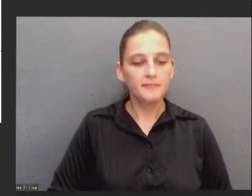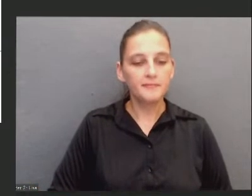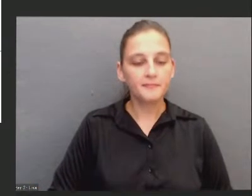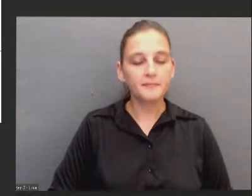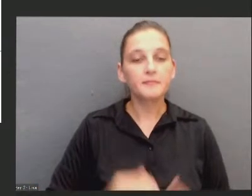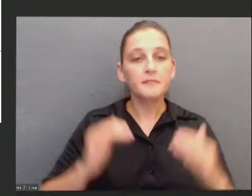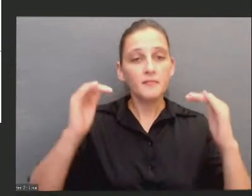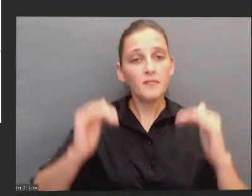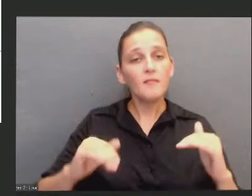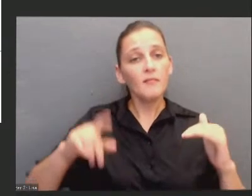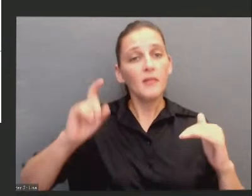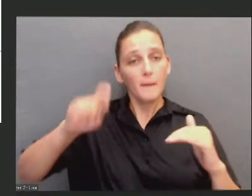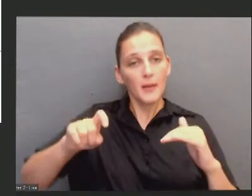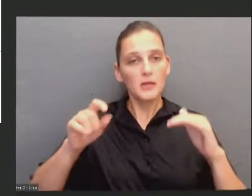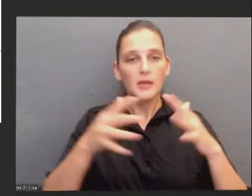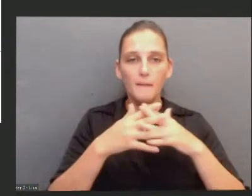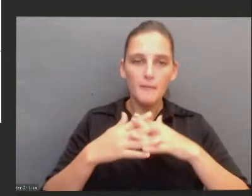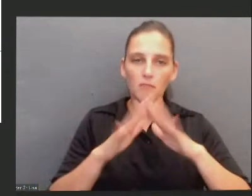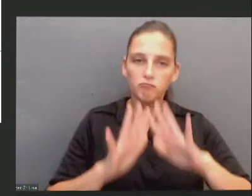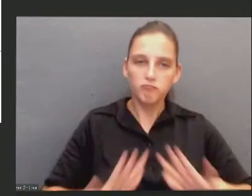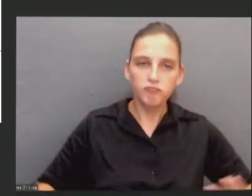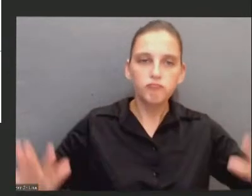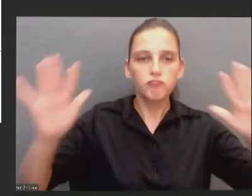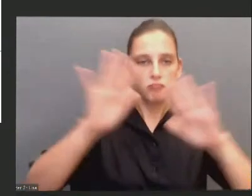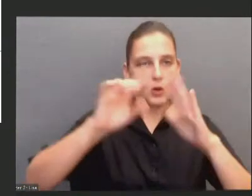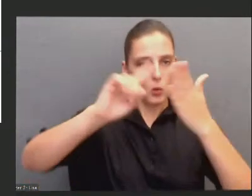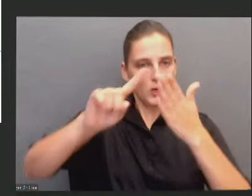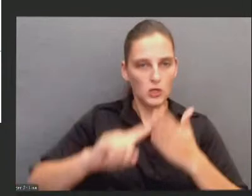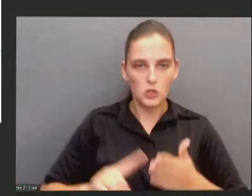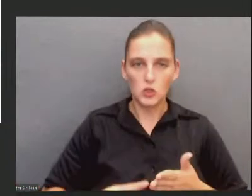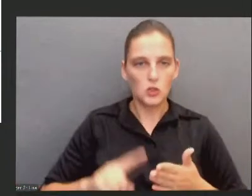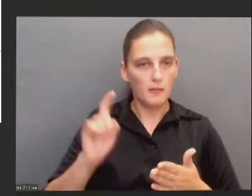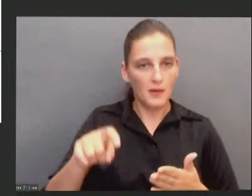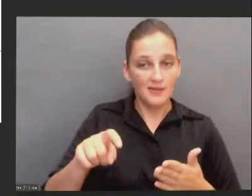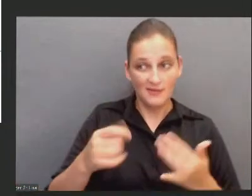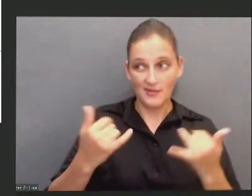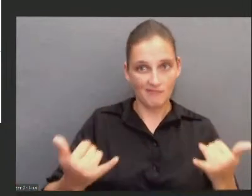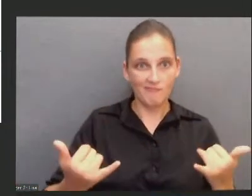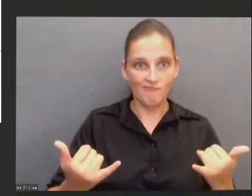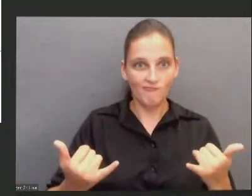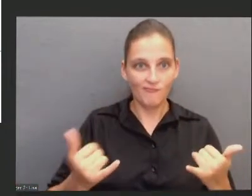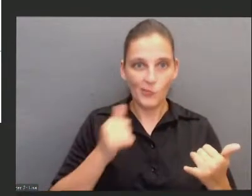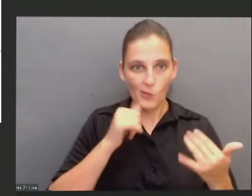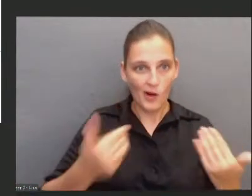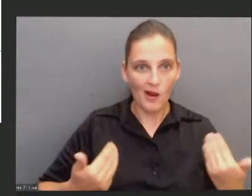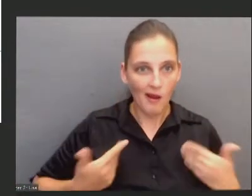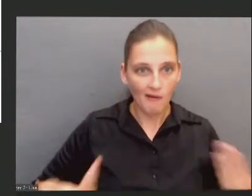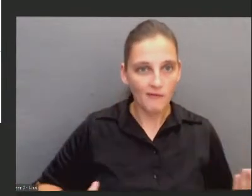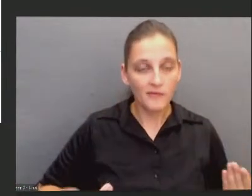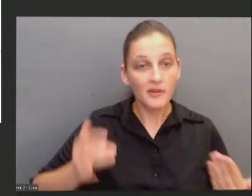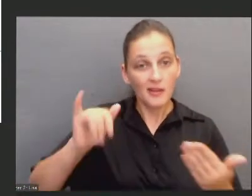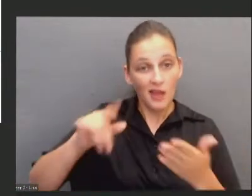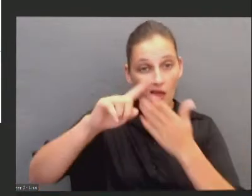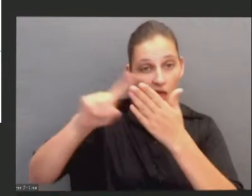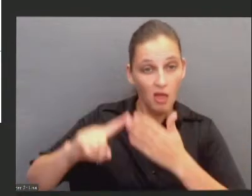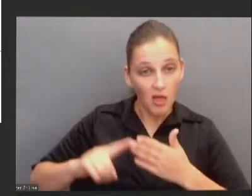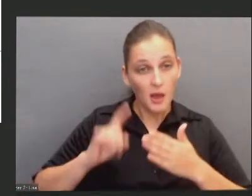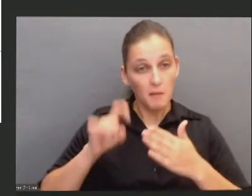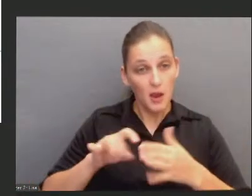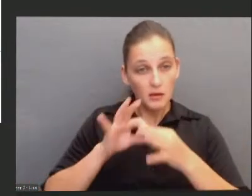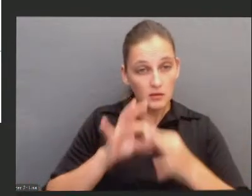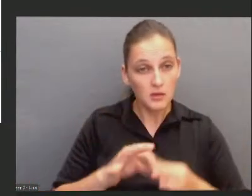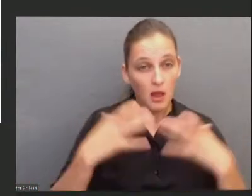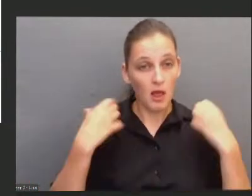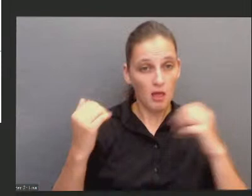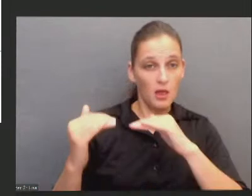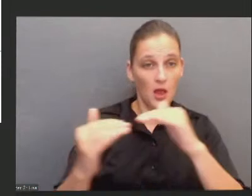national research agenda that is currently lacking, and that research agenda must be centered on health equity and COVID-19, and it must